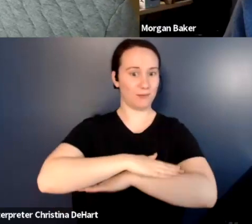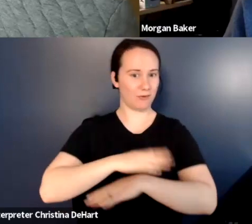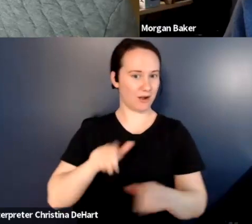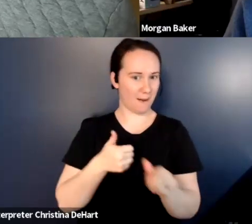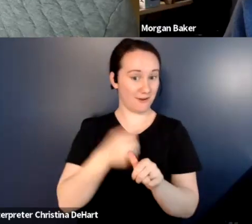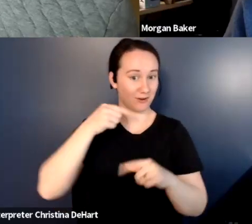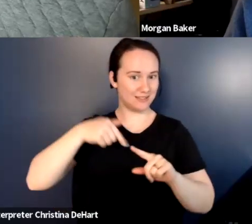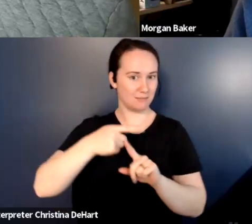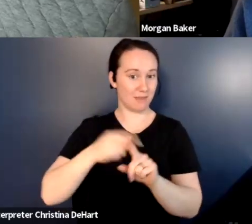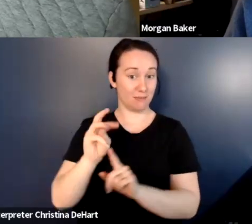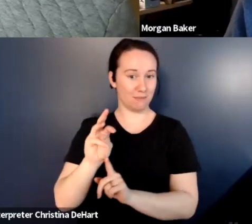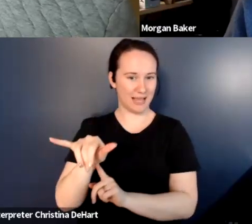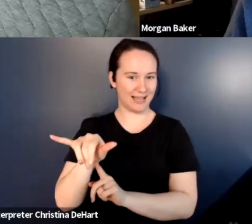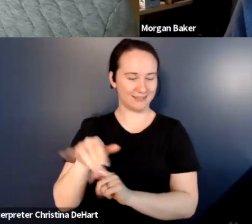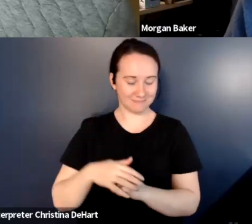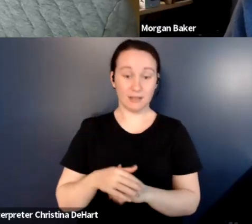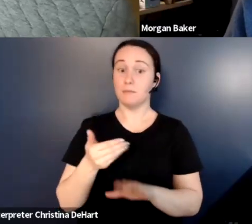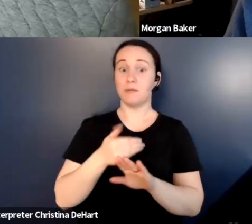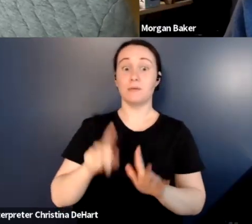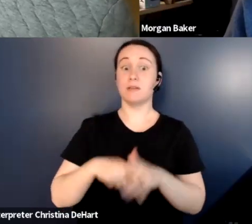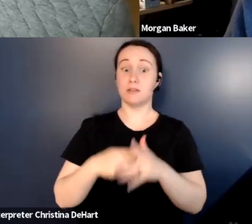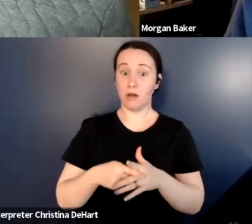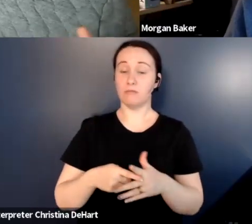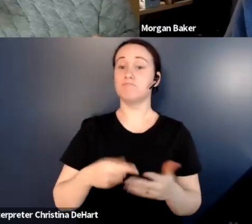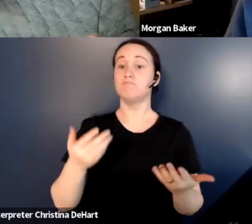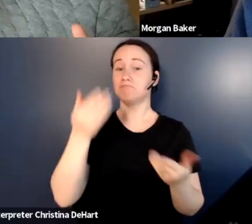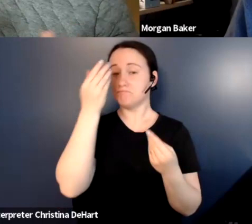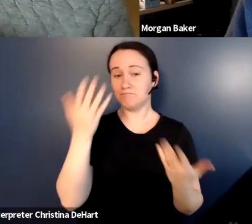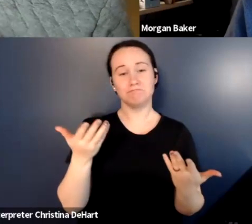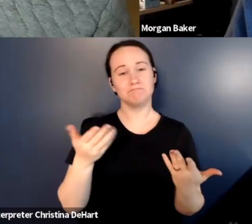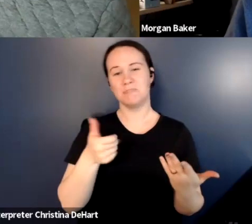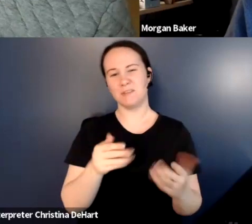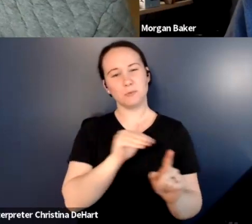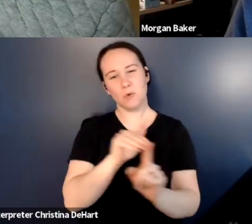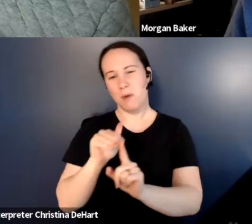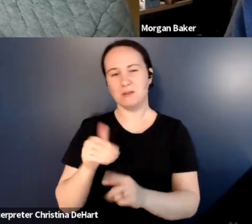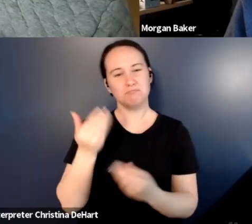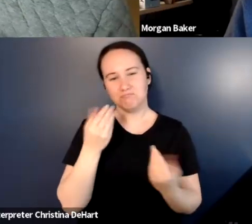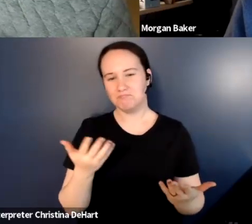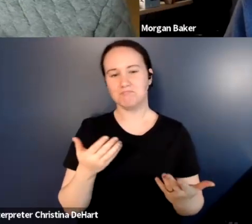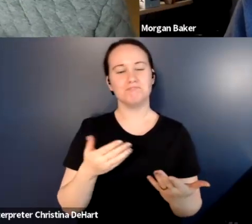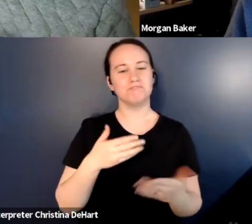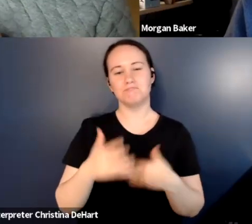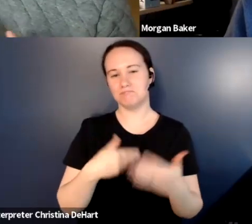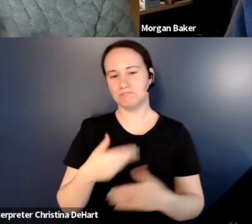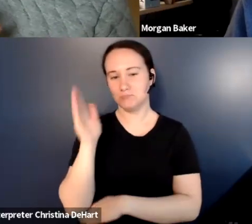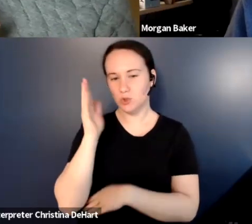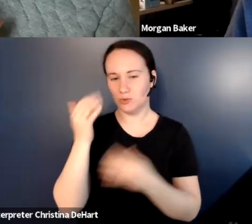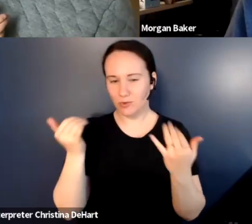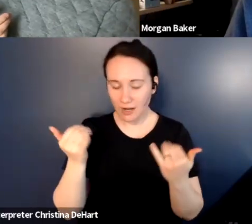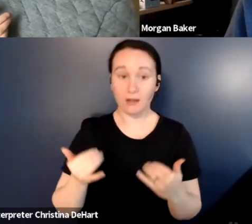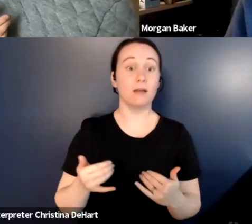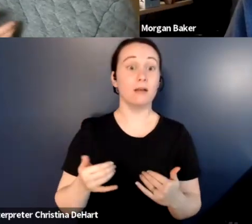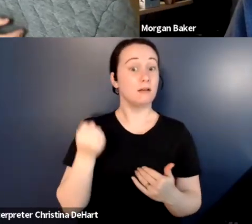month of May. Before we begin, I just want to give a couple of housekeeping reminders as we move through the presentation today. It is